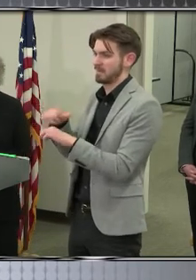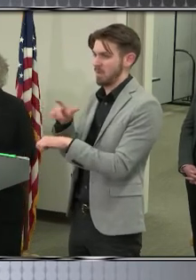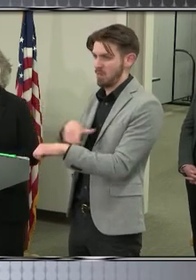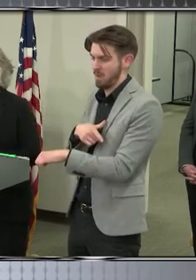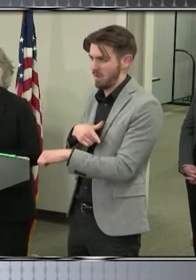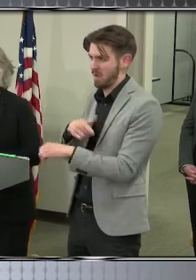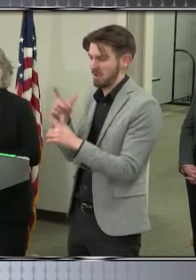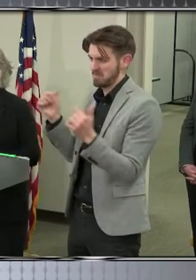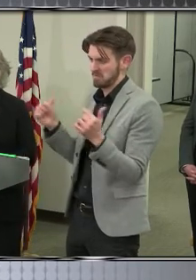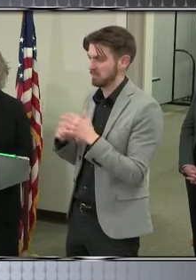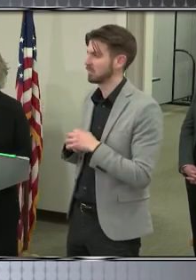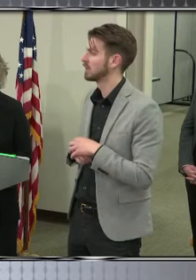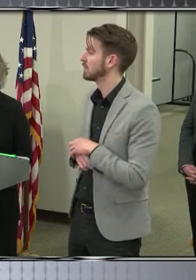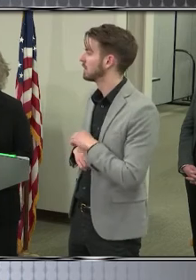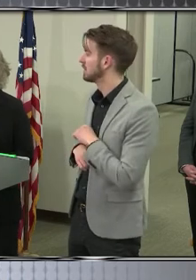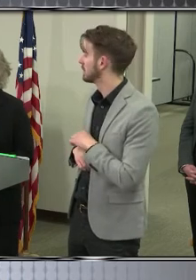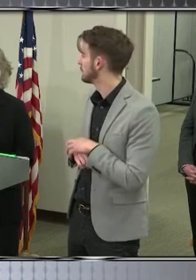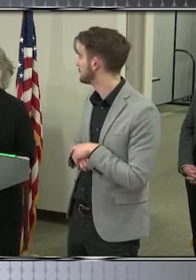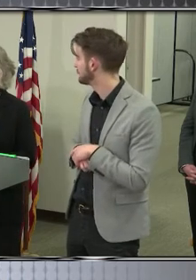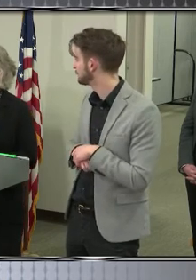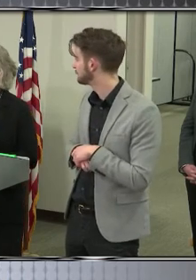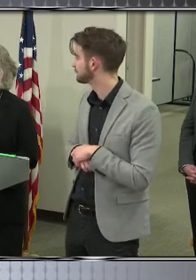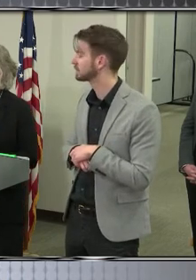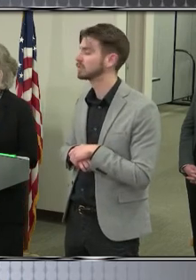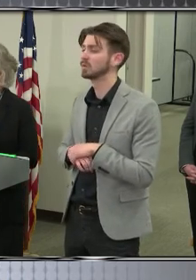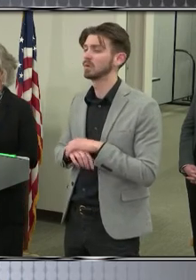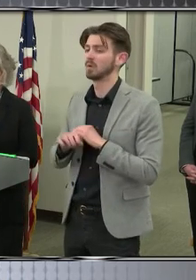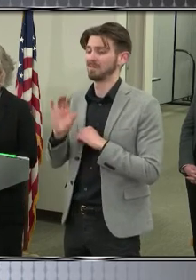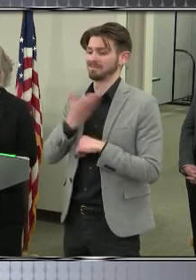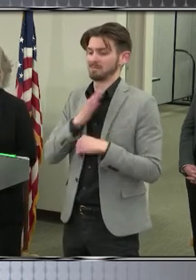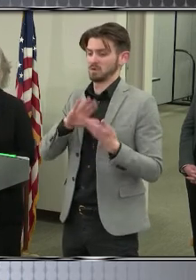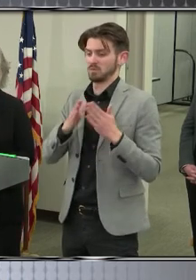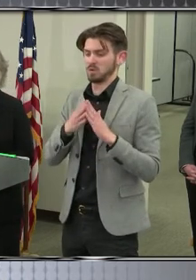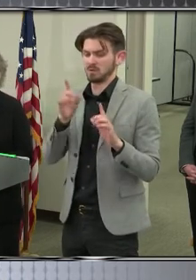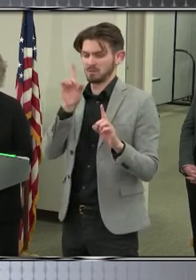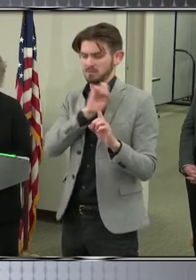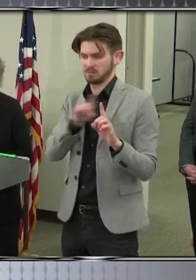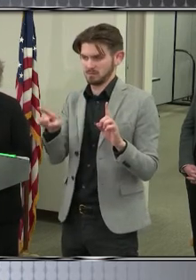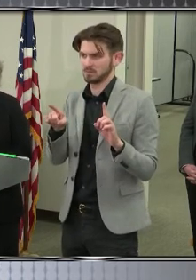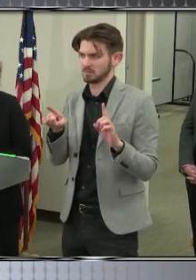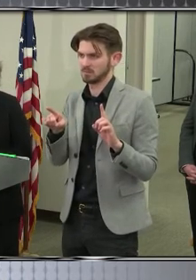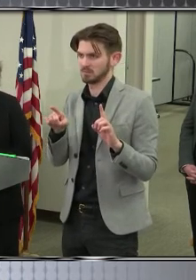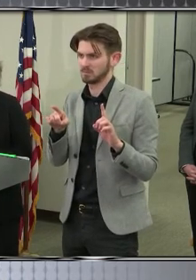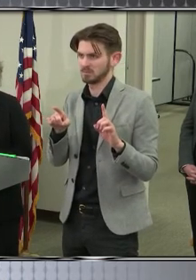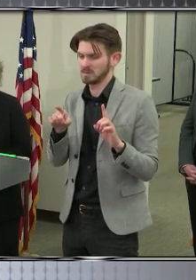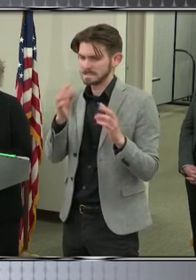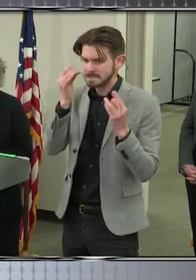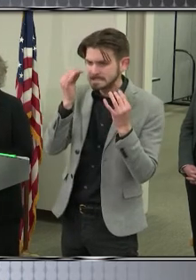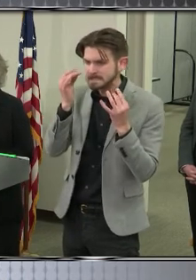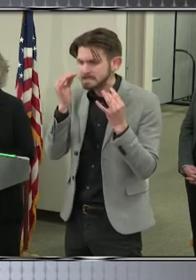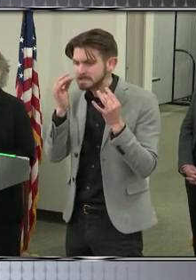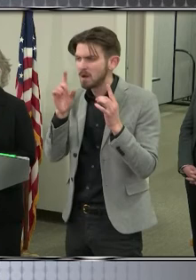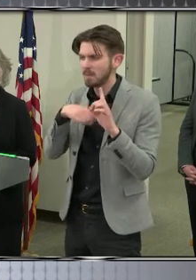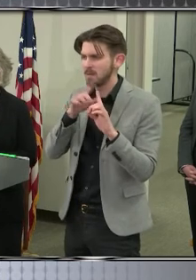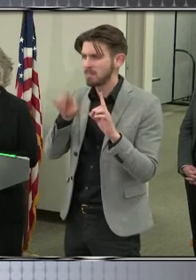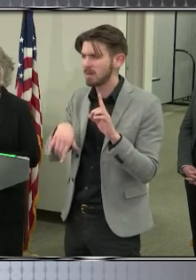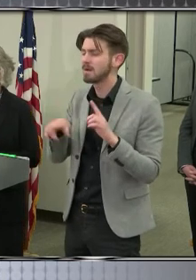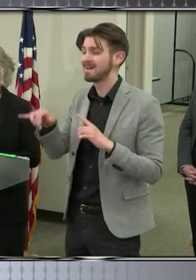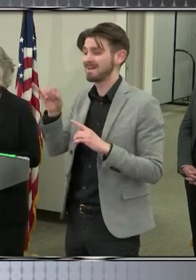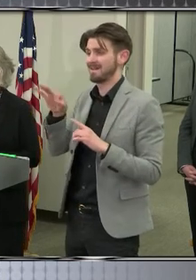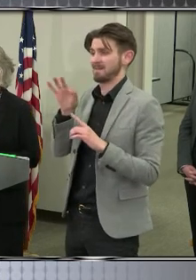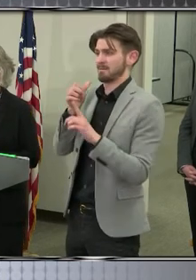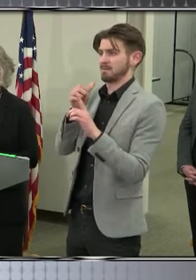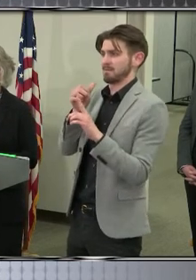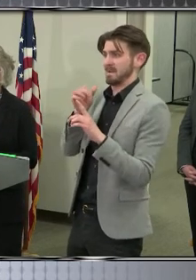we're asking our community to really think through in the preparation. So if you were to have a family